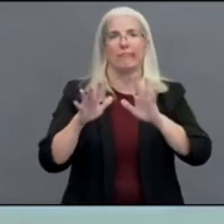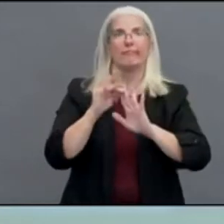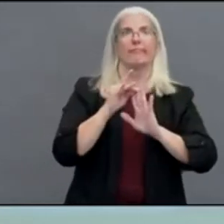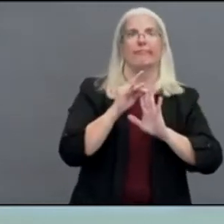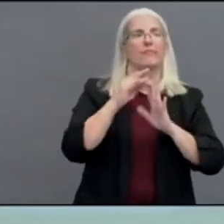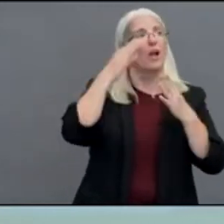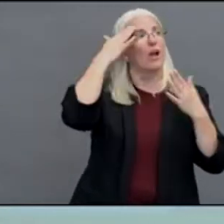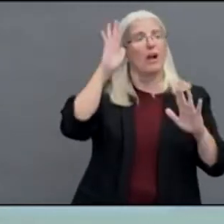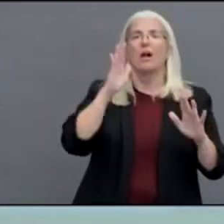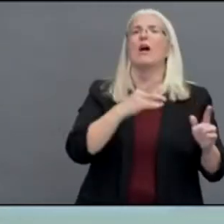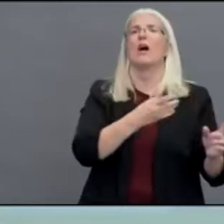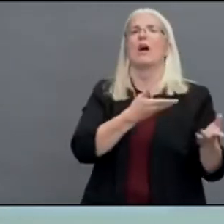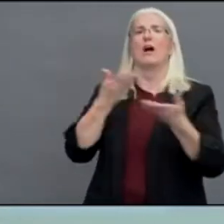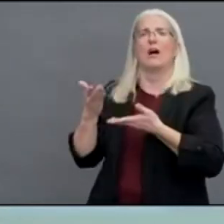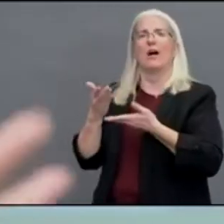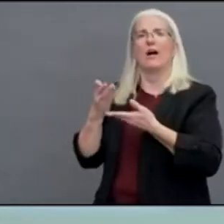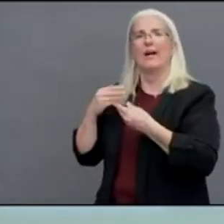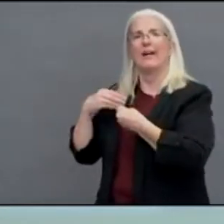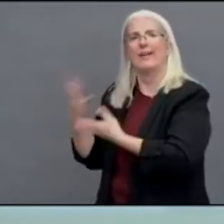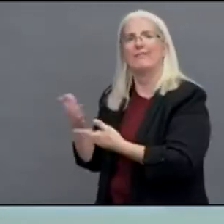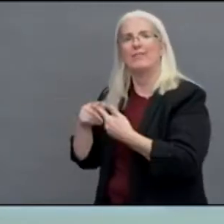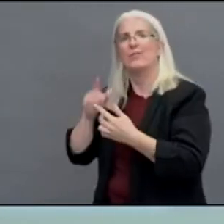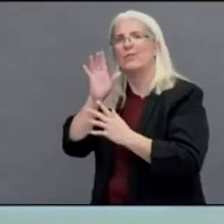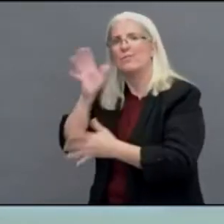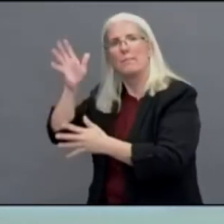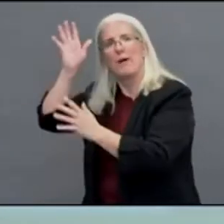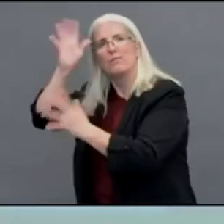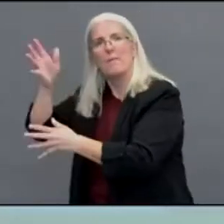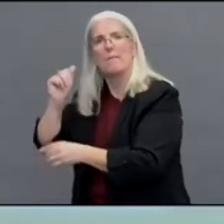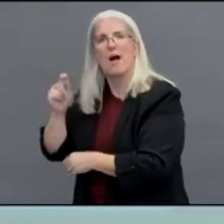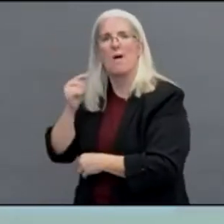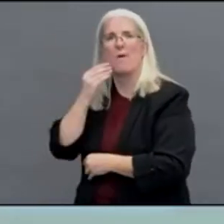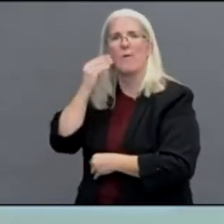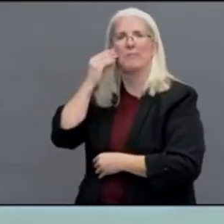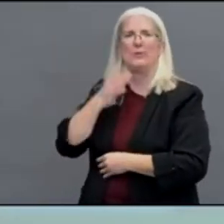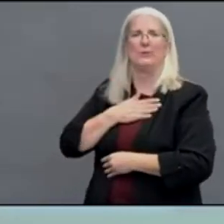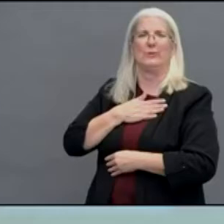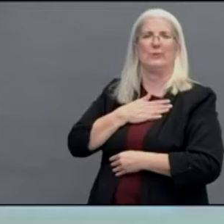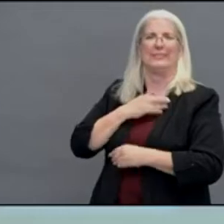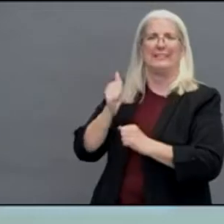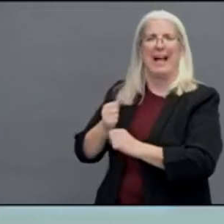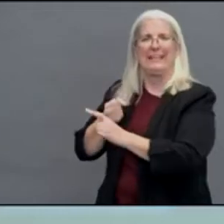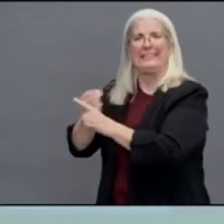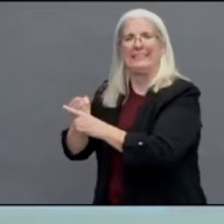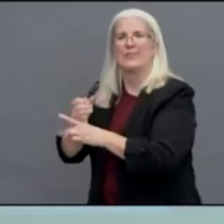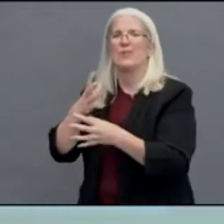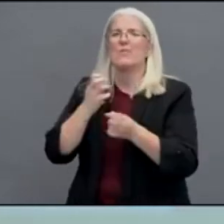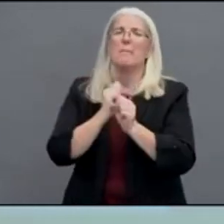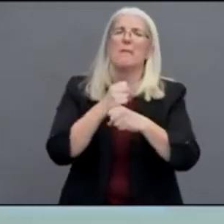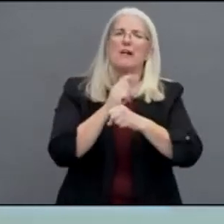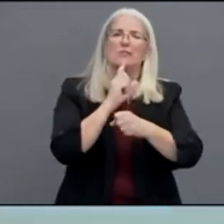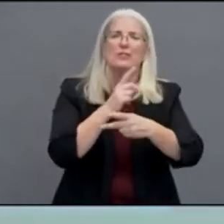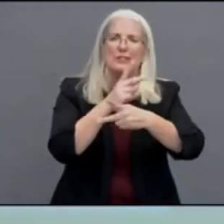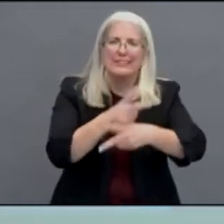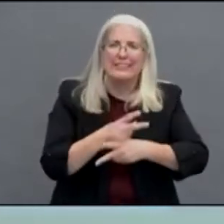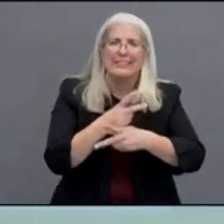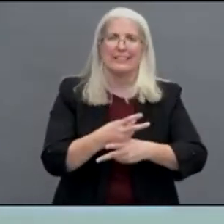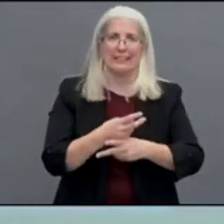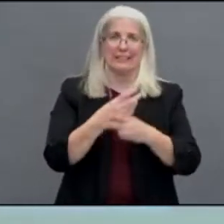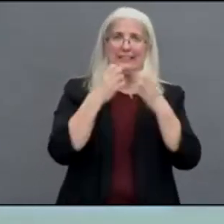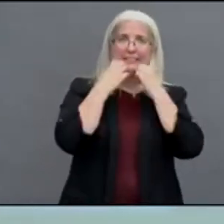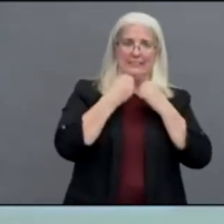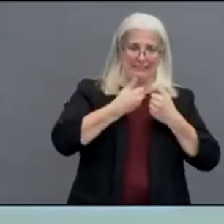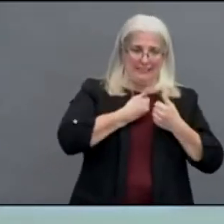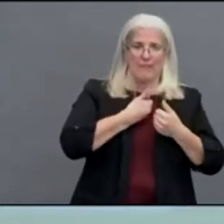seeing multiple families in a single household, so it's very important to ensure that we care for ourselves and hold ourselves